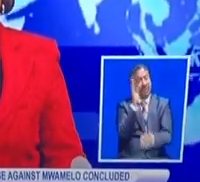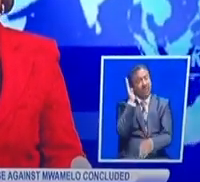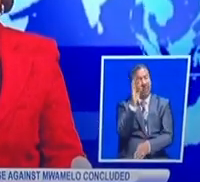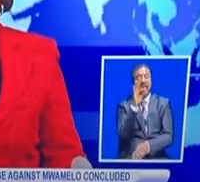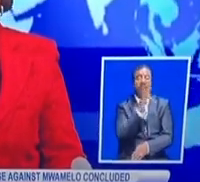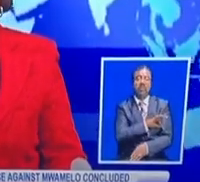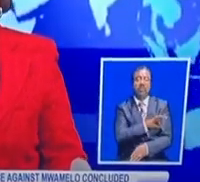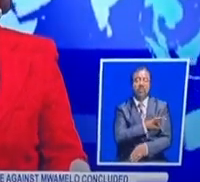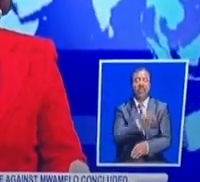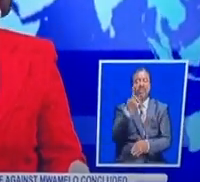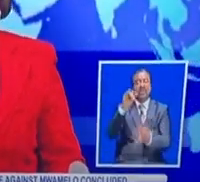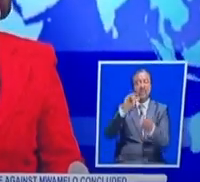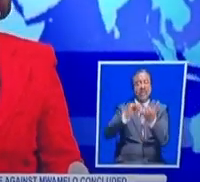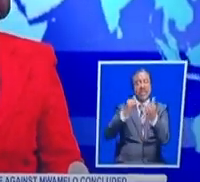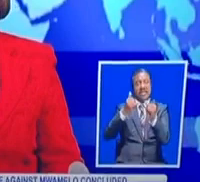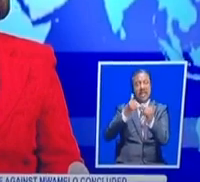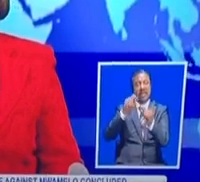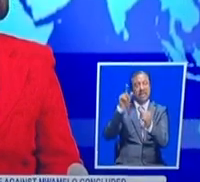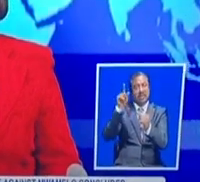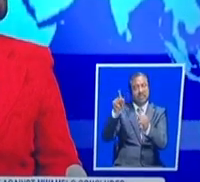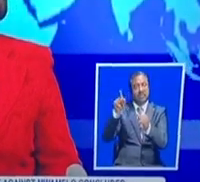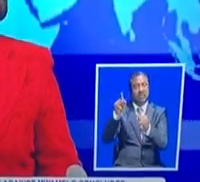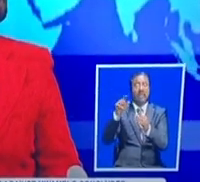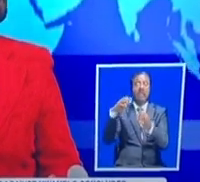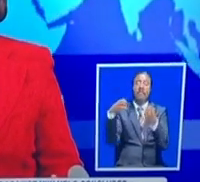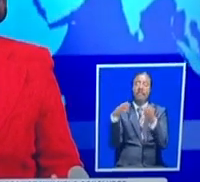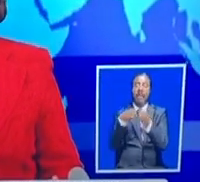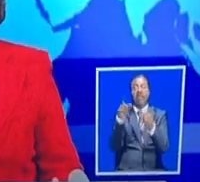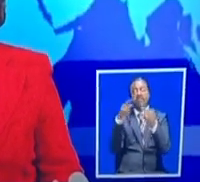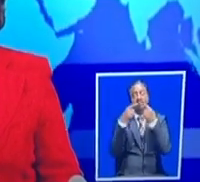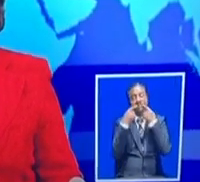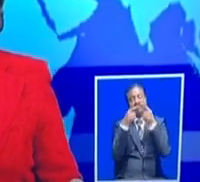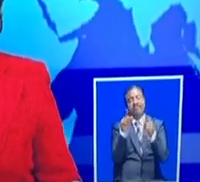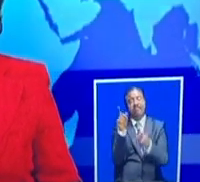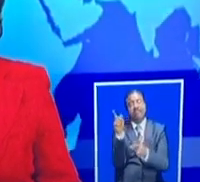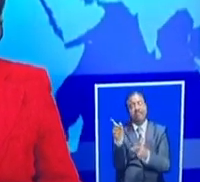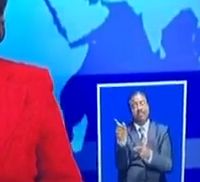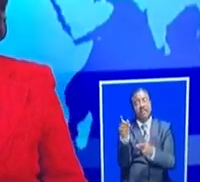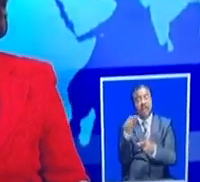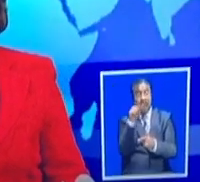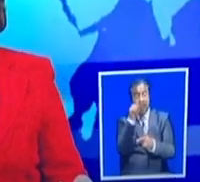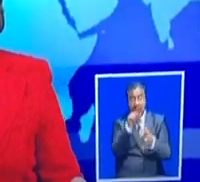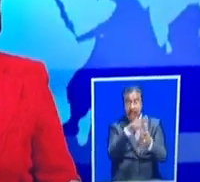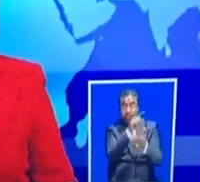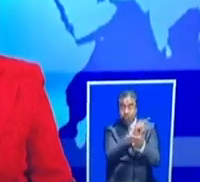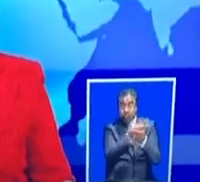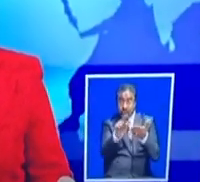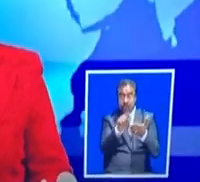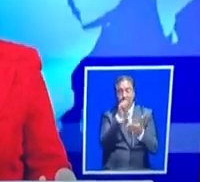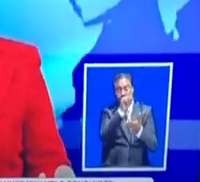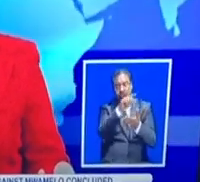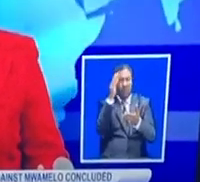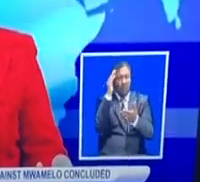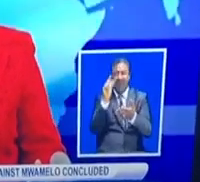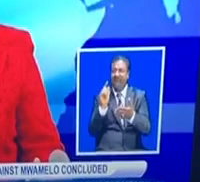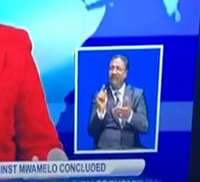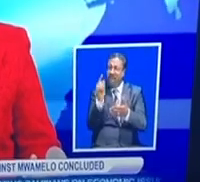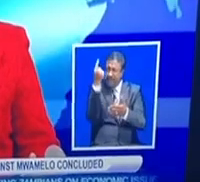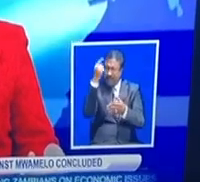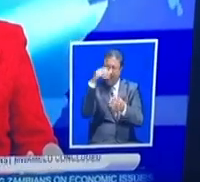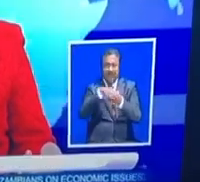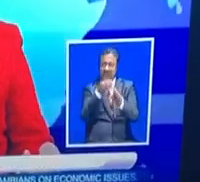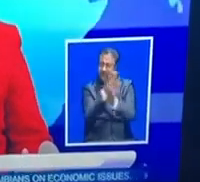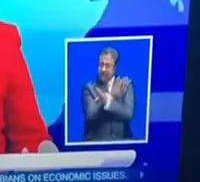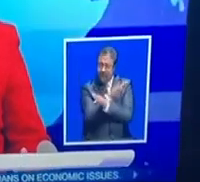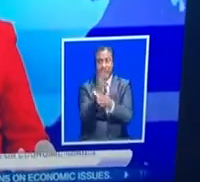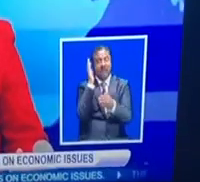Standard Chartered Bank. Standard Chartered Bank's digital banking system to be launched next week is the first of its kind in